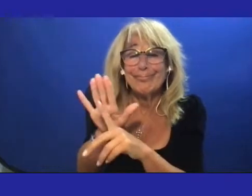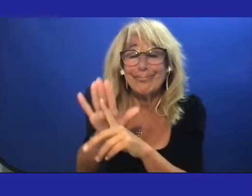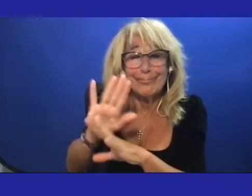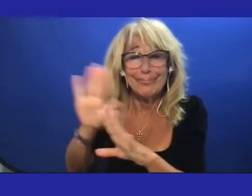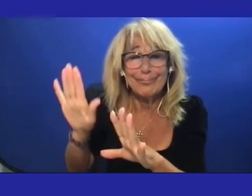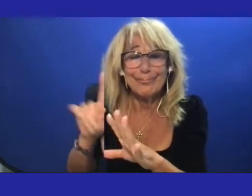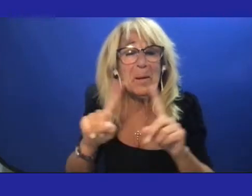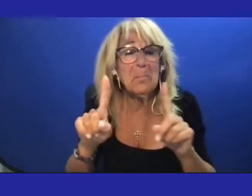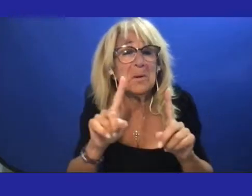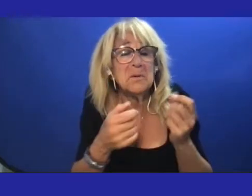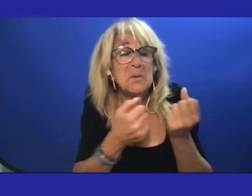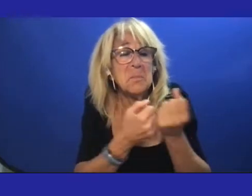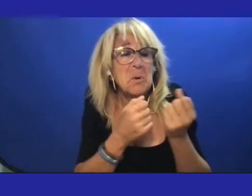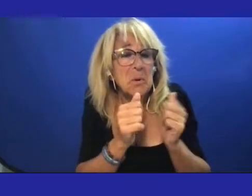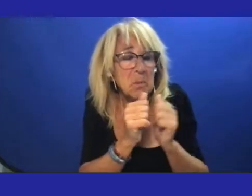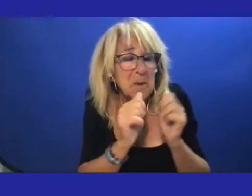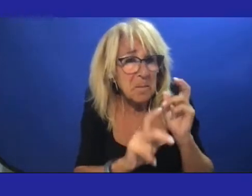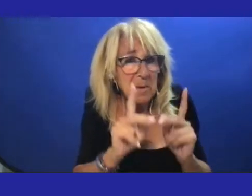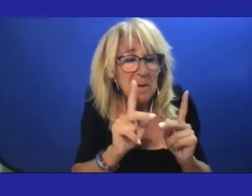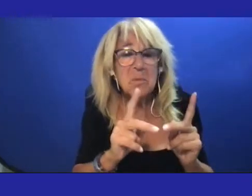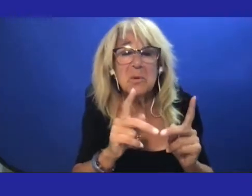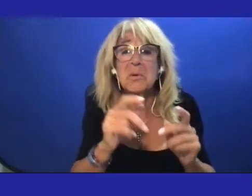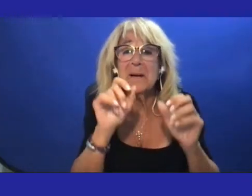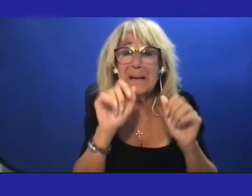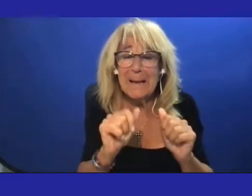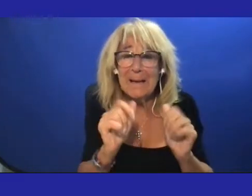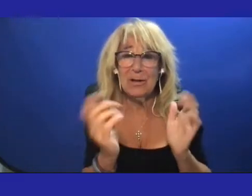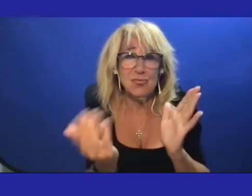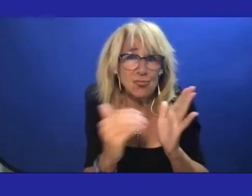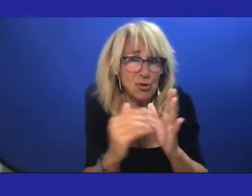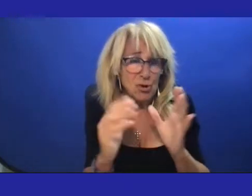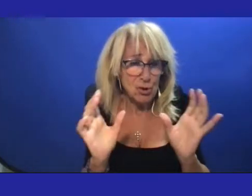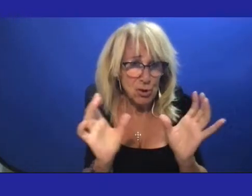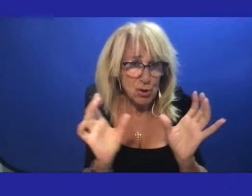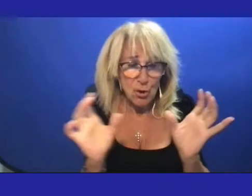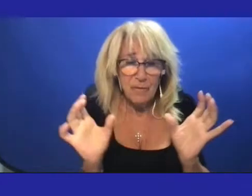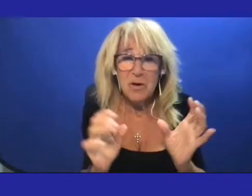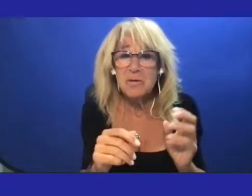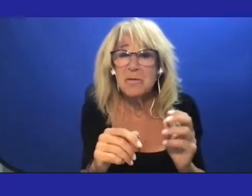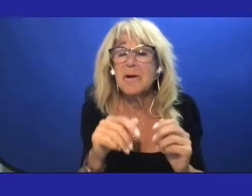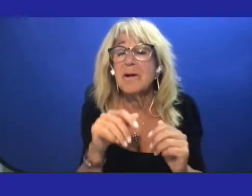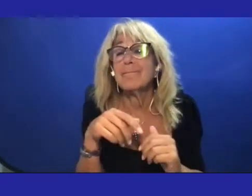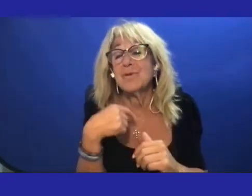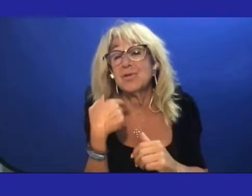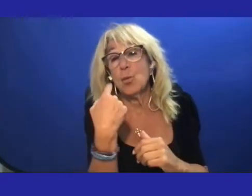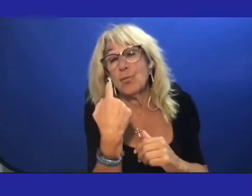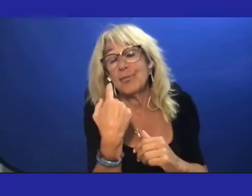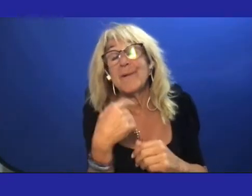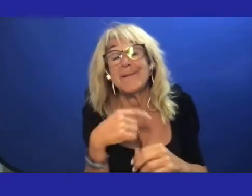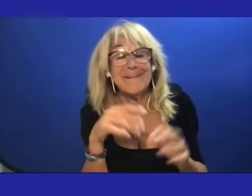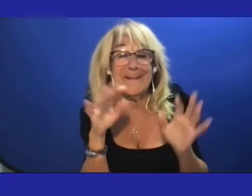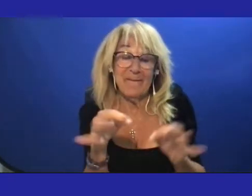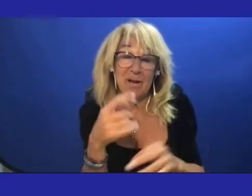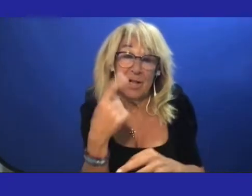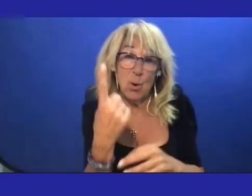with people who are able to recertify certainly is one of the solutions. Yes.